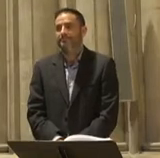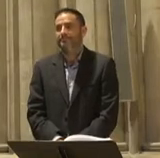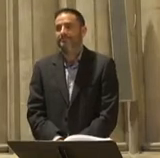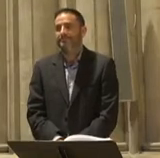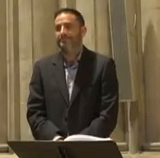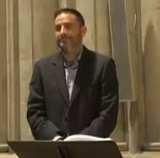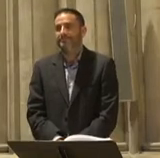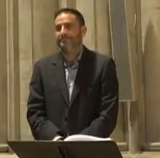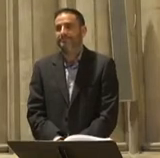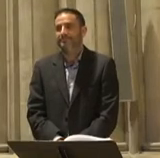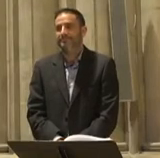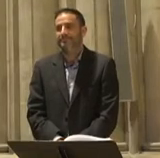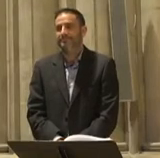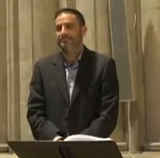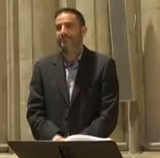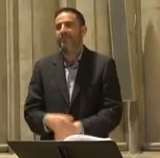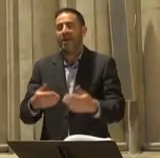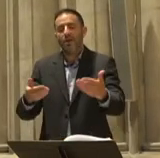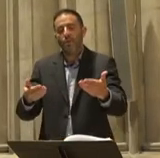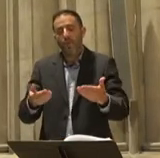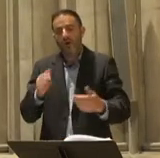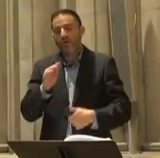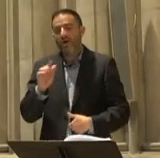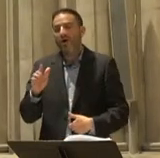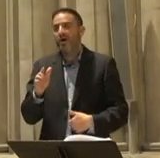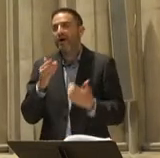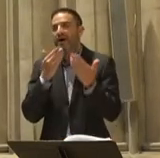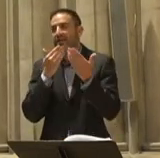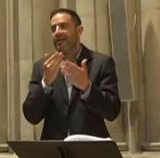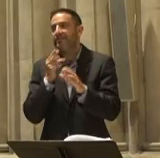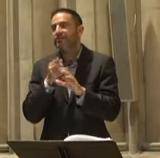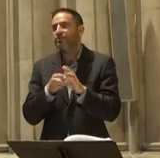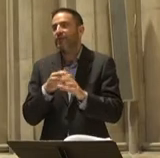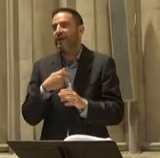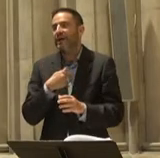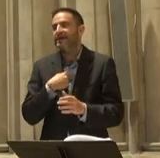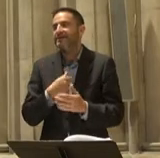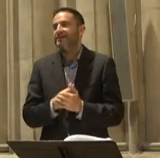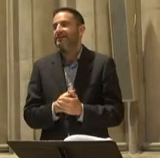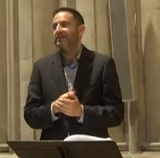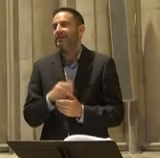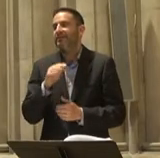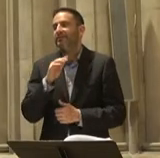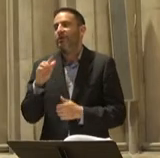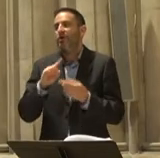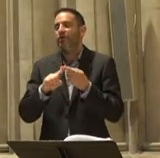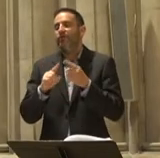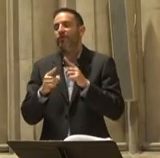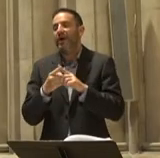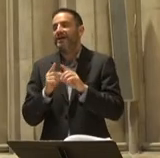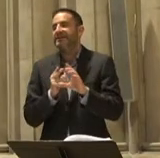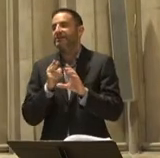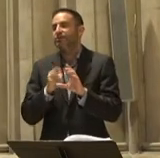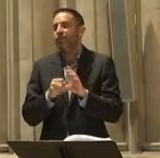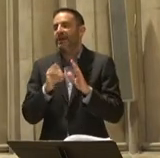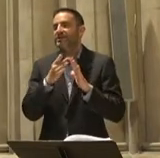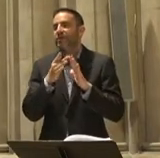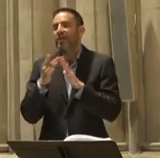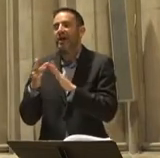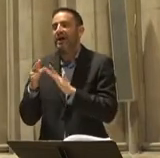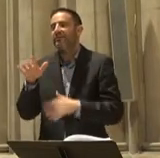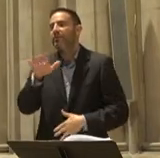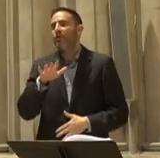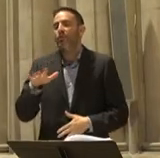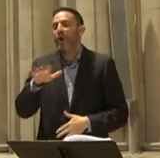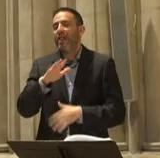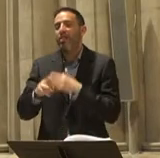Once again, welcome to all of you. Thank you for being here with us today, and especially all of our friends who join us online from around